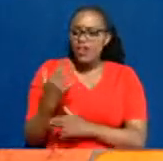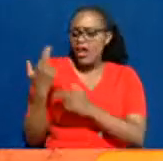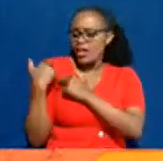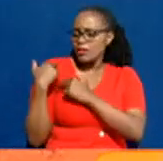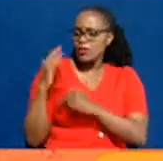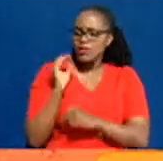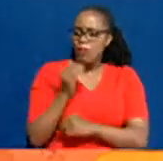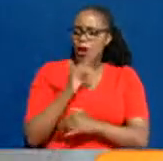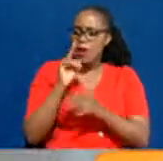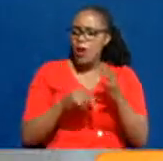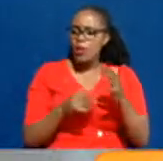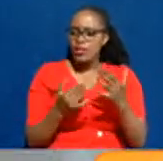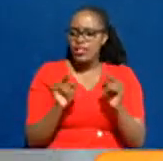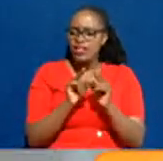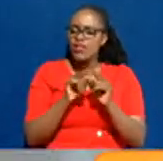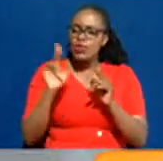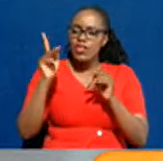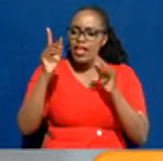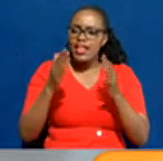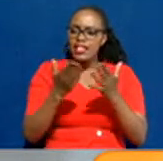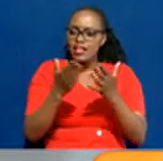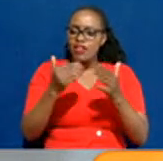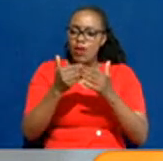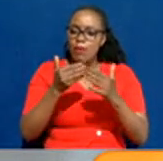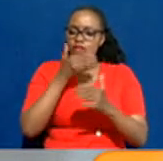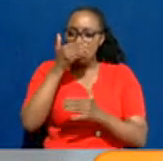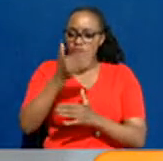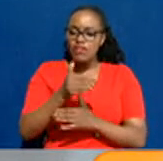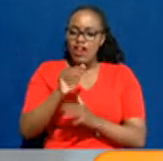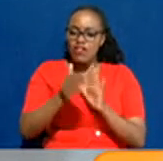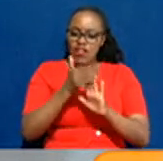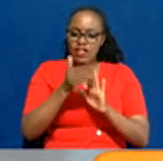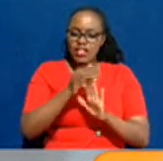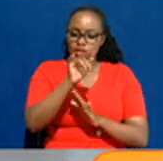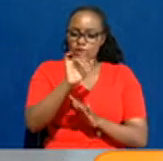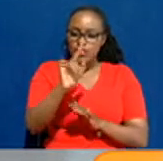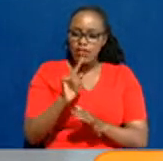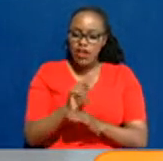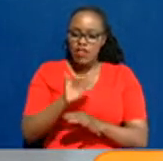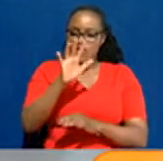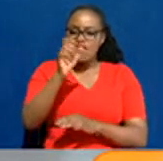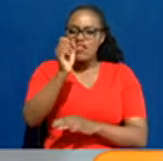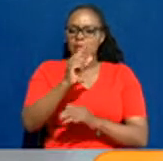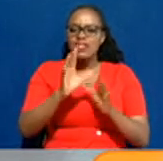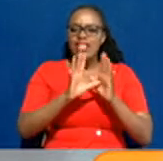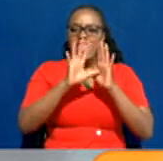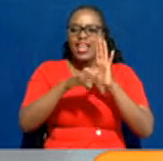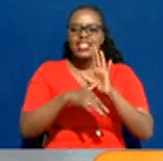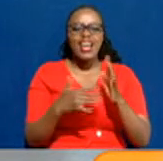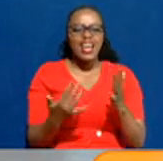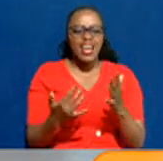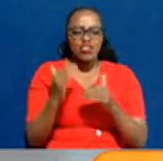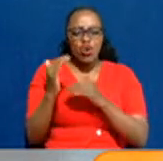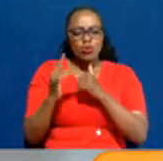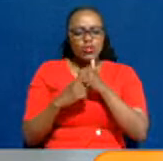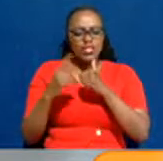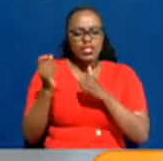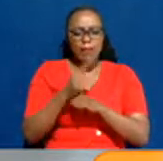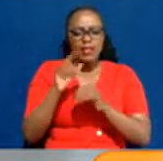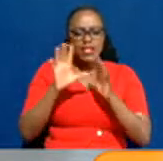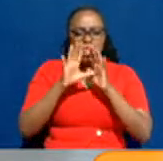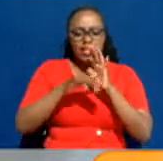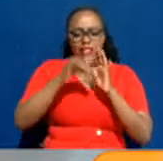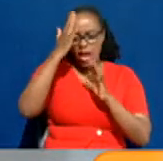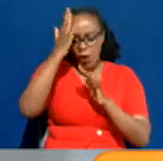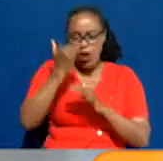responsibility to the people of this country? Before you answer, Barack, real quick, I mean, you're coming in 5 months later. Nearly 6 months later. Because you know